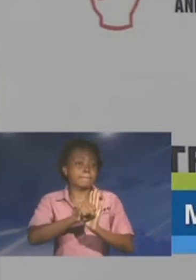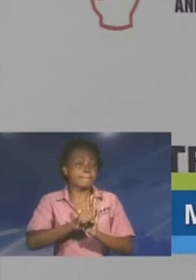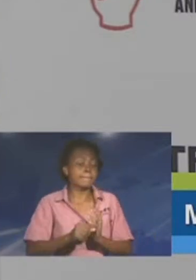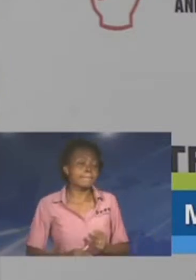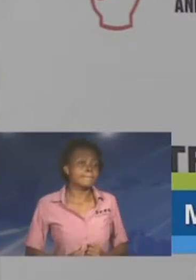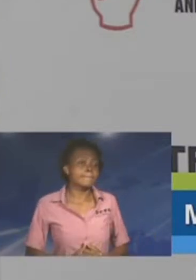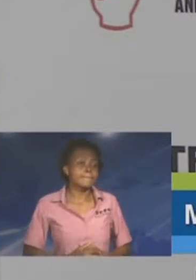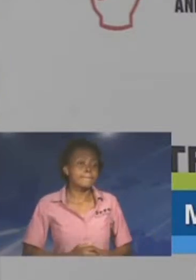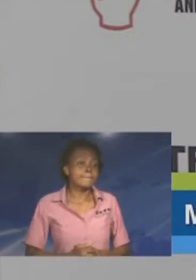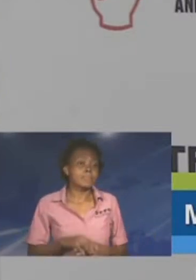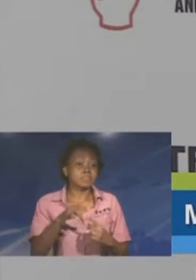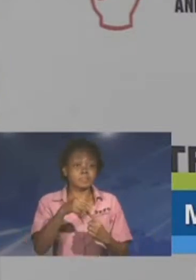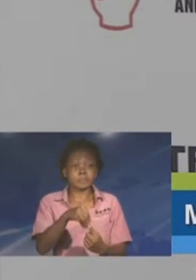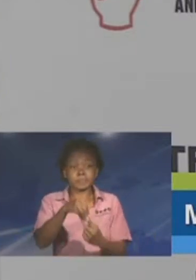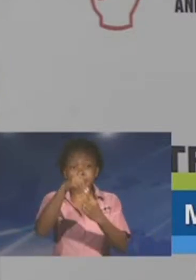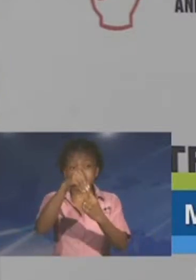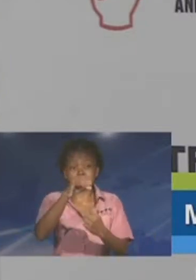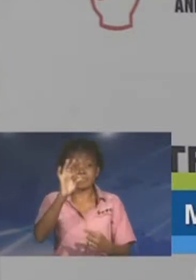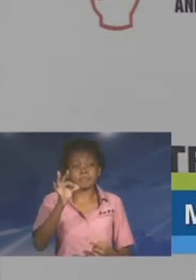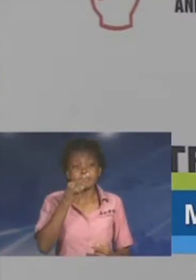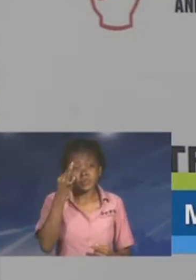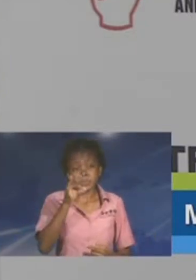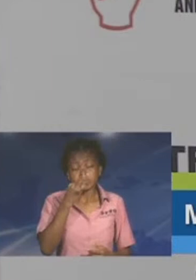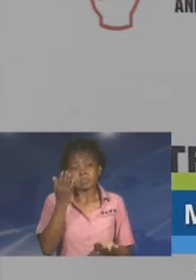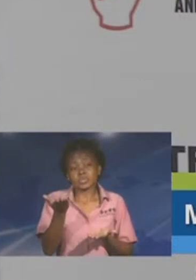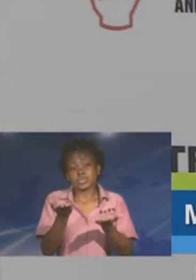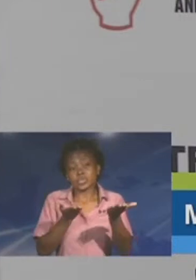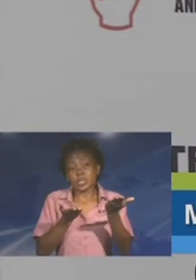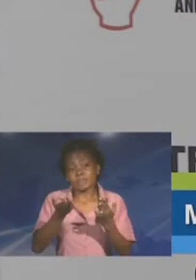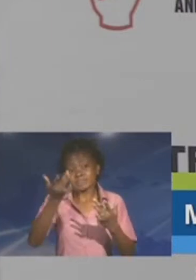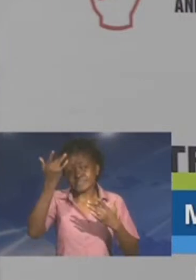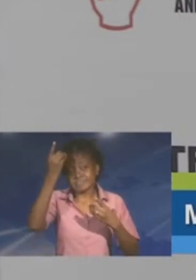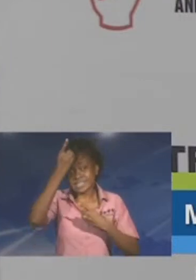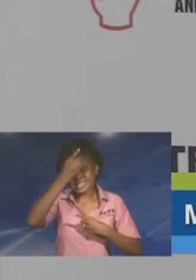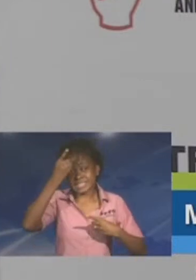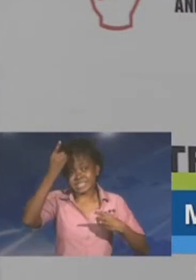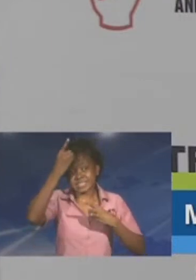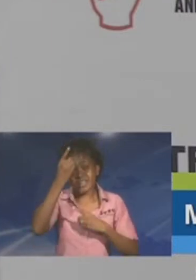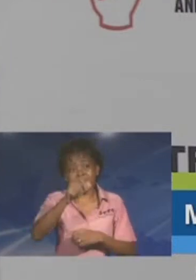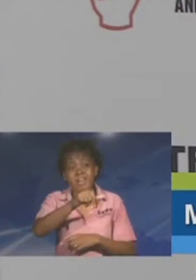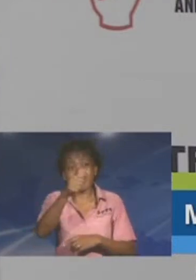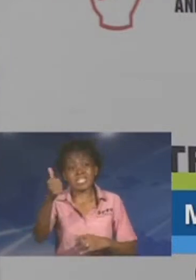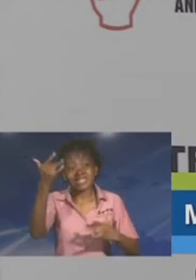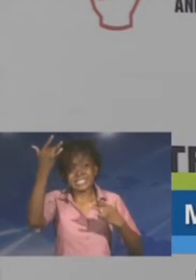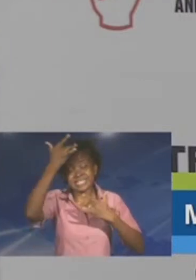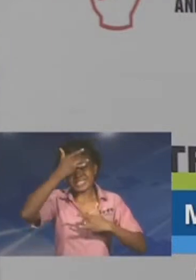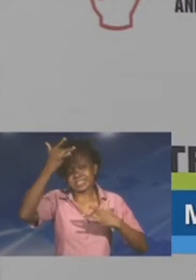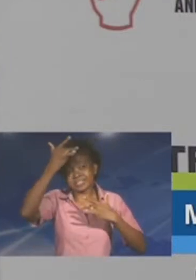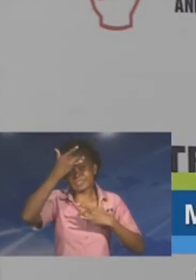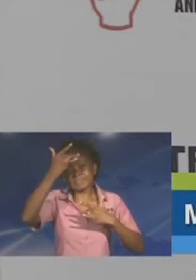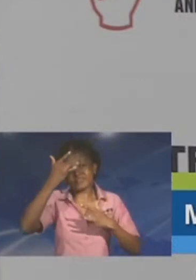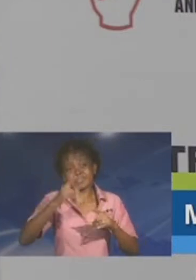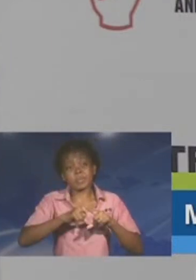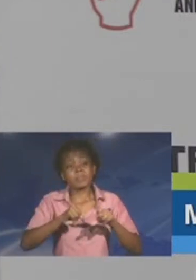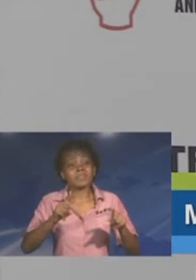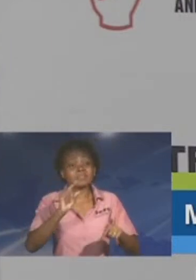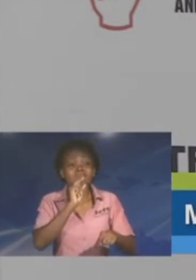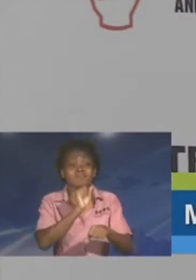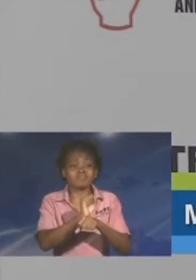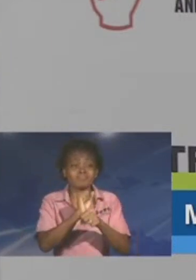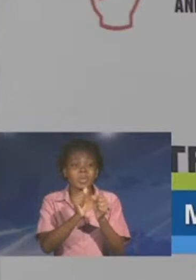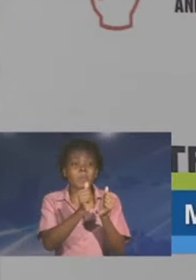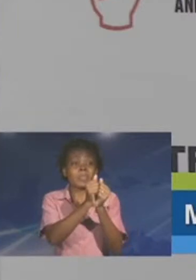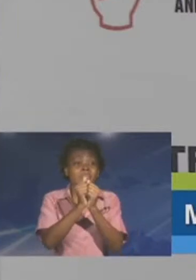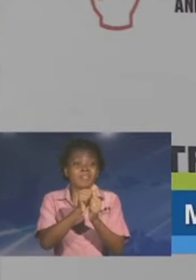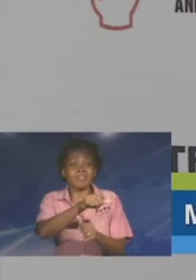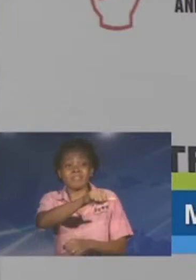things, as well as managing from the Public Health Inspectorate. But we work closely with other agencies, knowing especially as it relates to